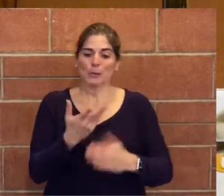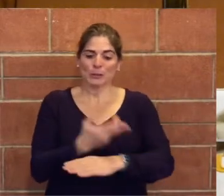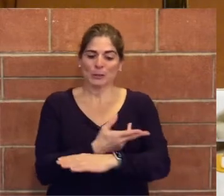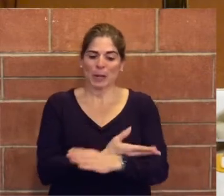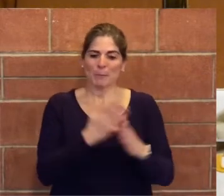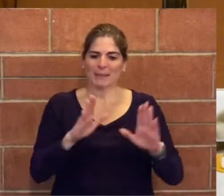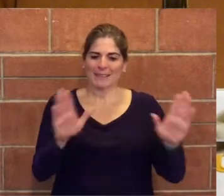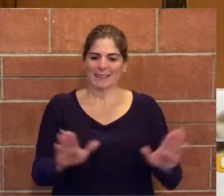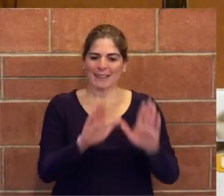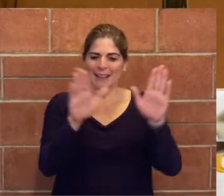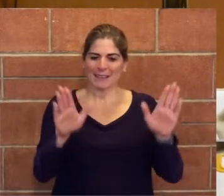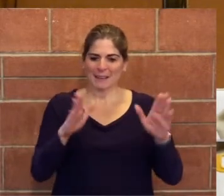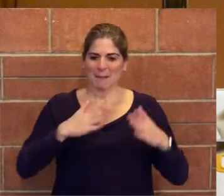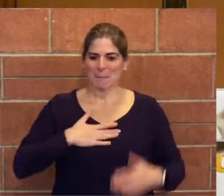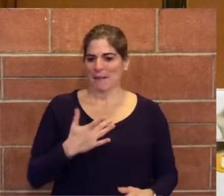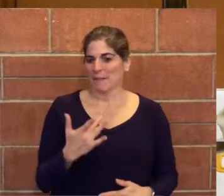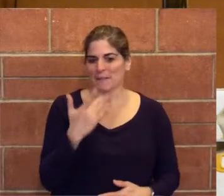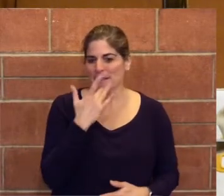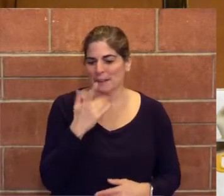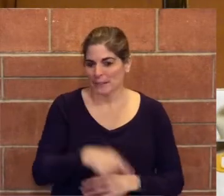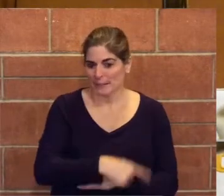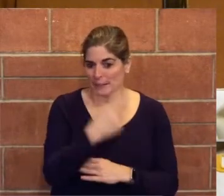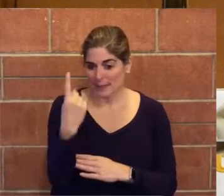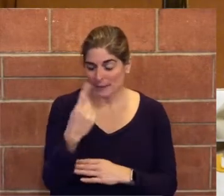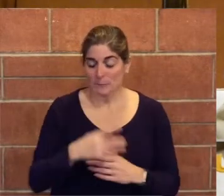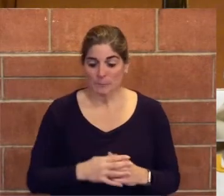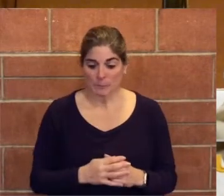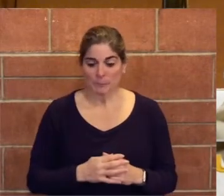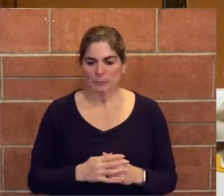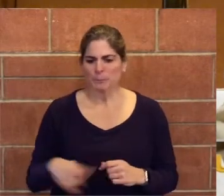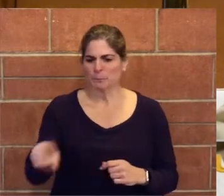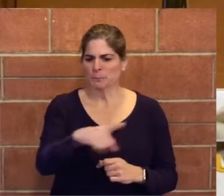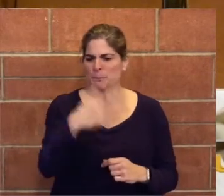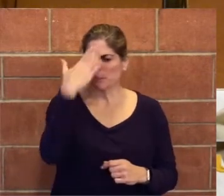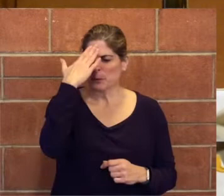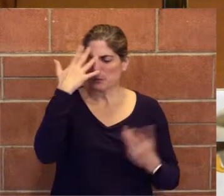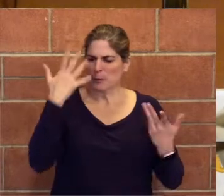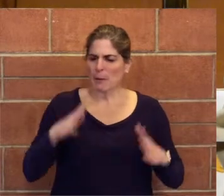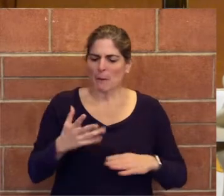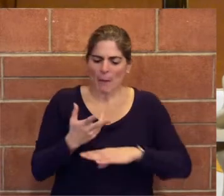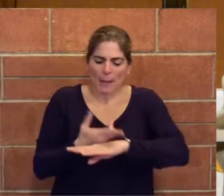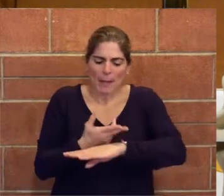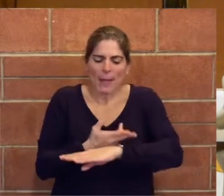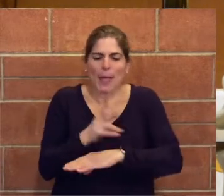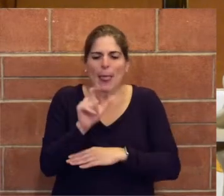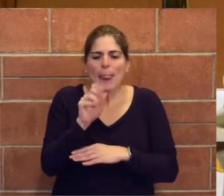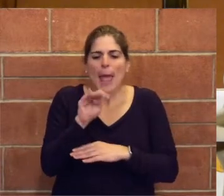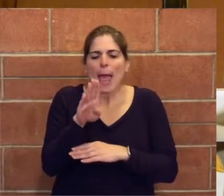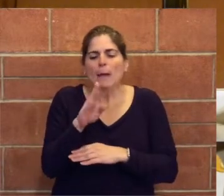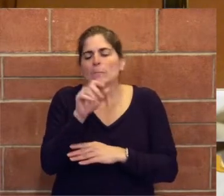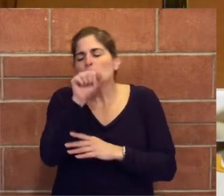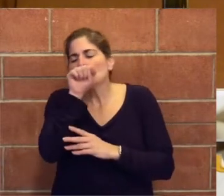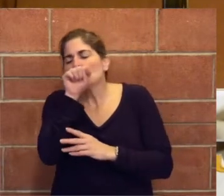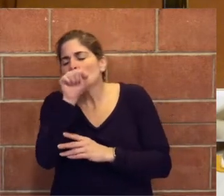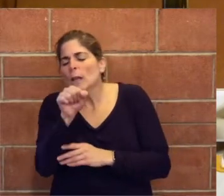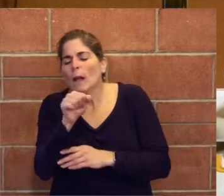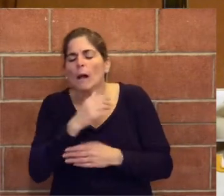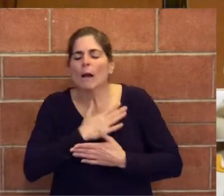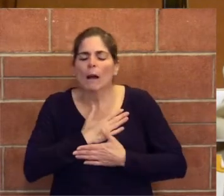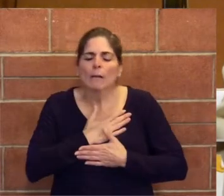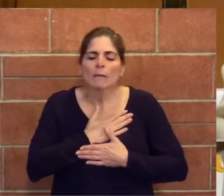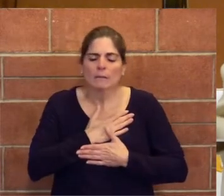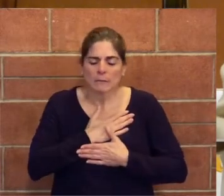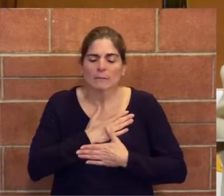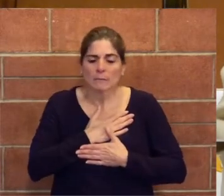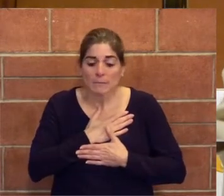a favorite day of mine on the church calendar. As many of you know, I love lambs, sheep,